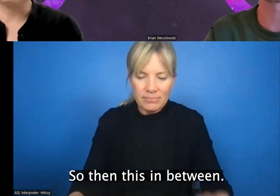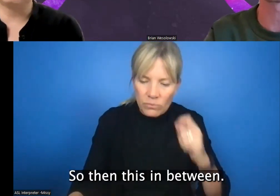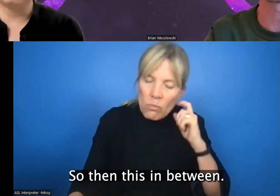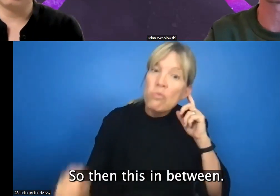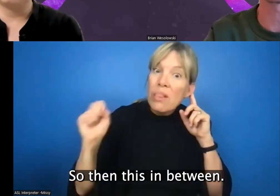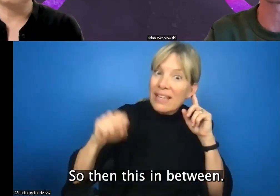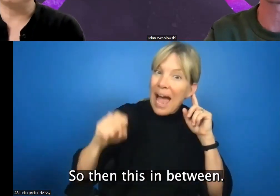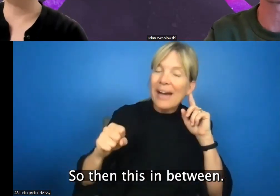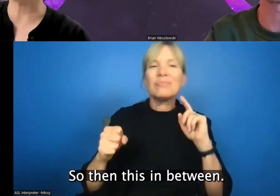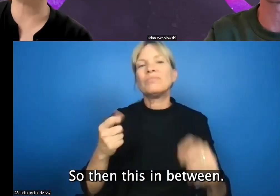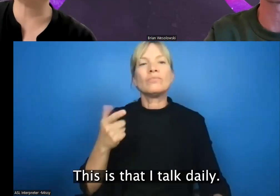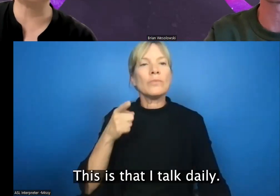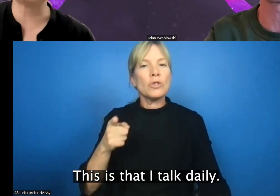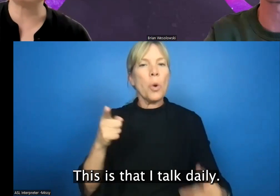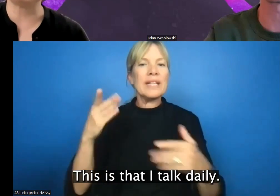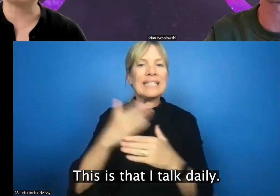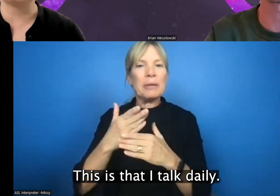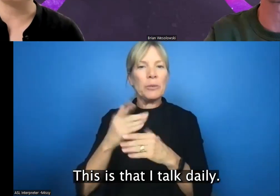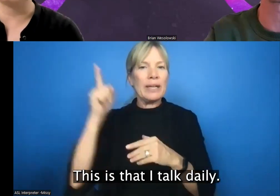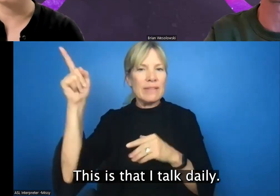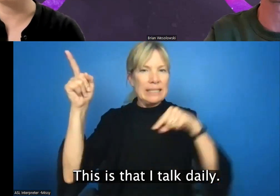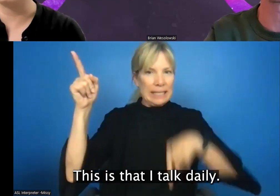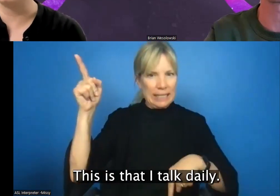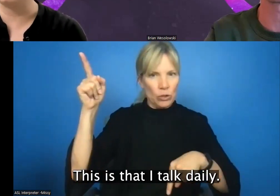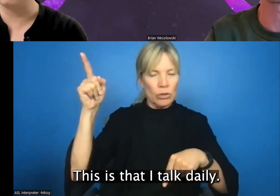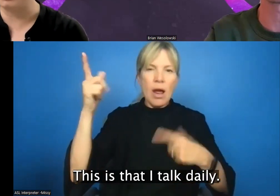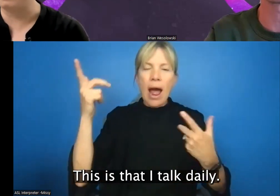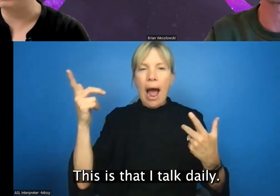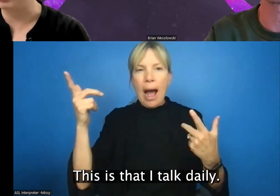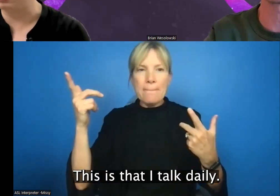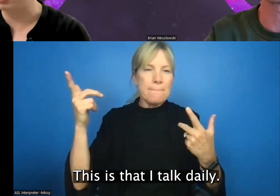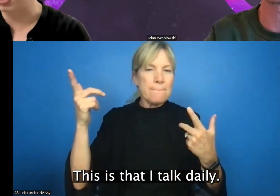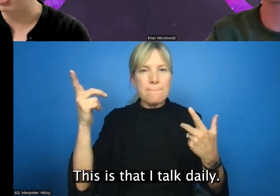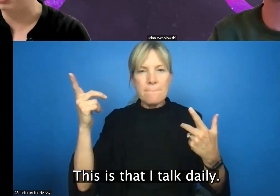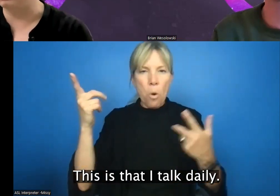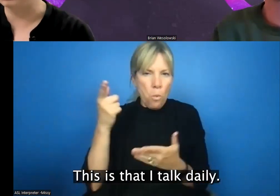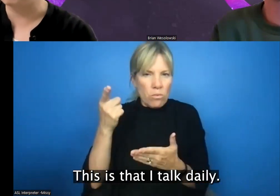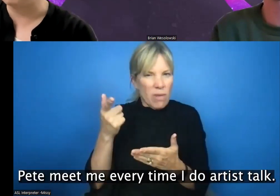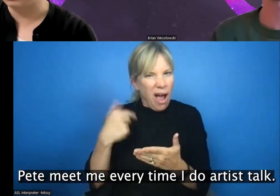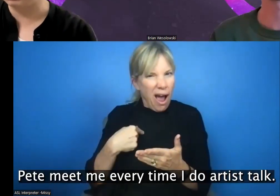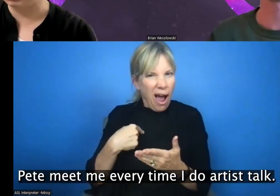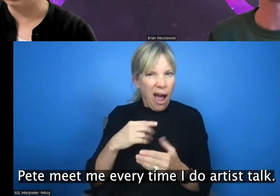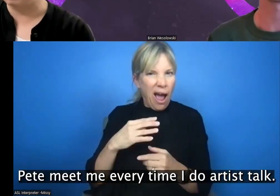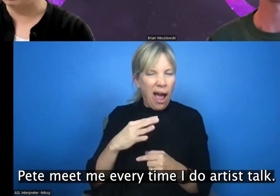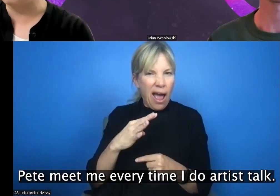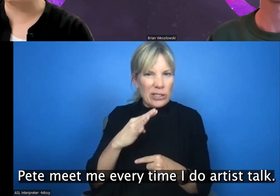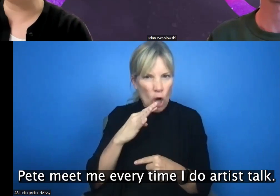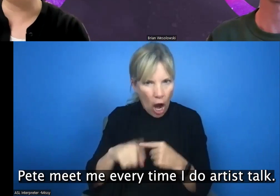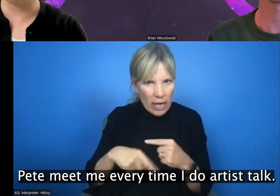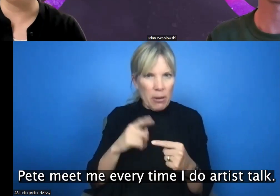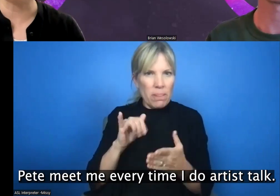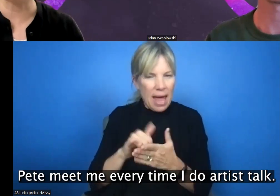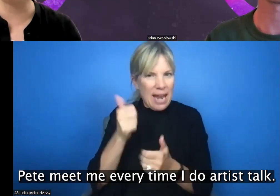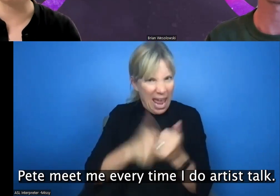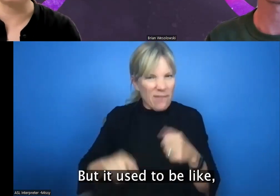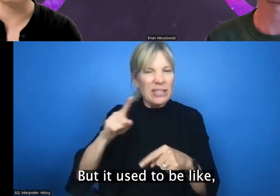Yeah, so then this in-betweenness is that I talk repeatedly every time I